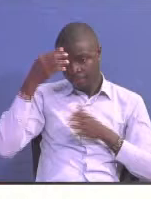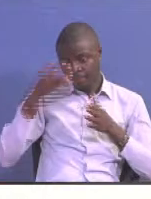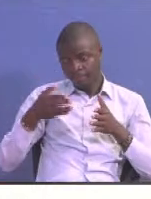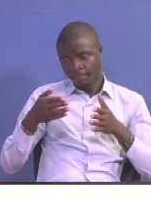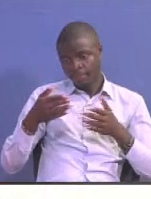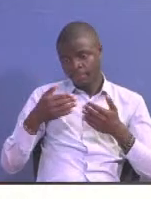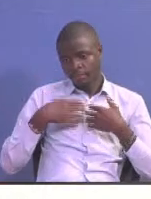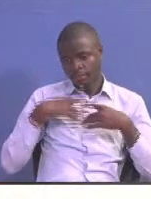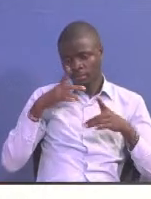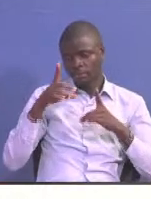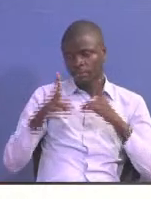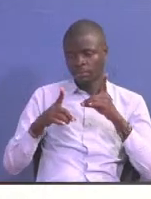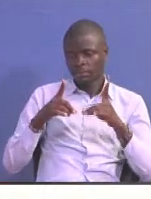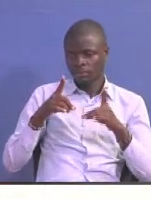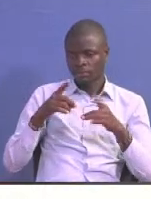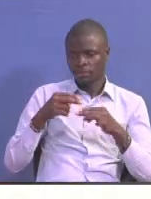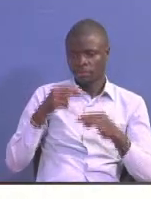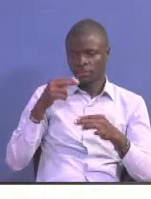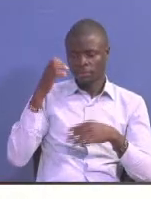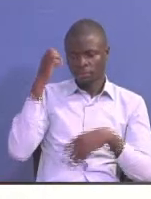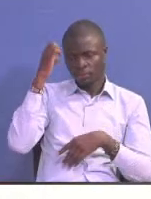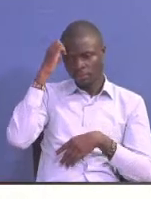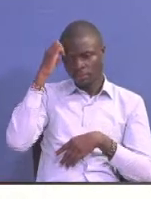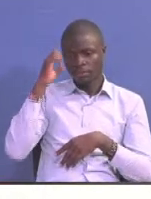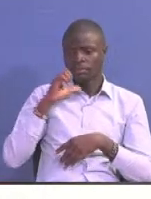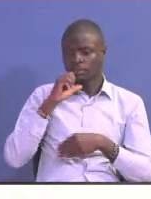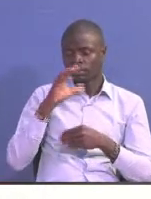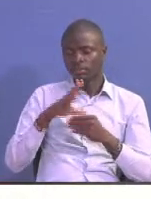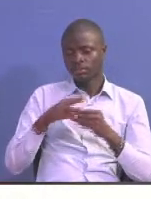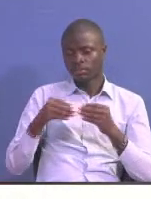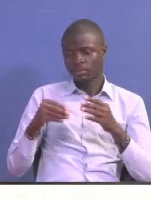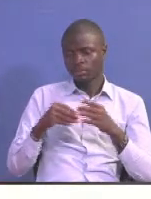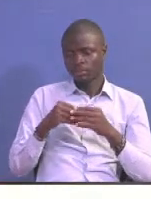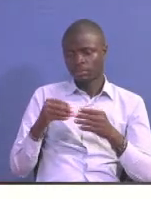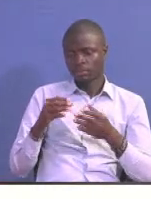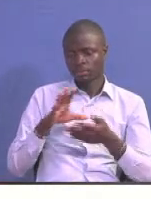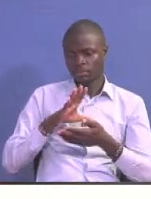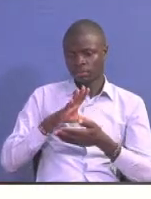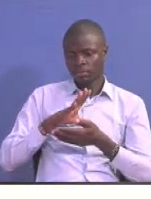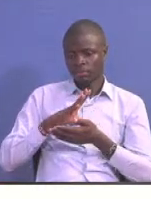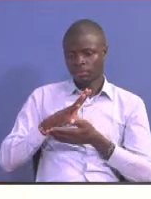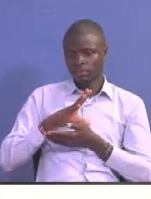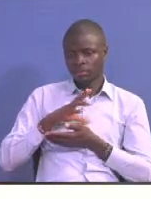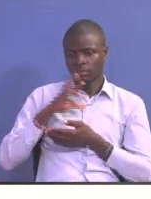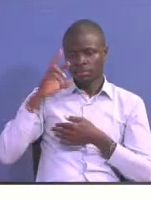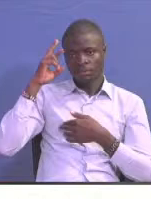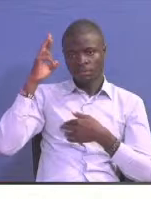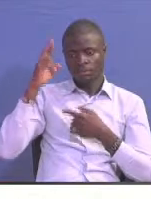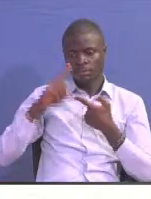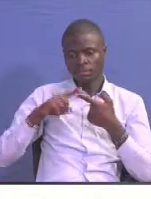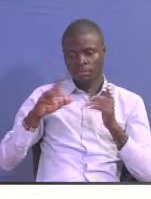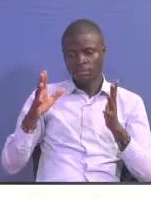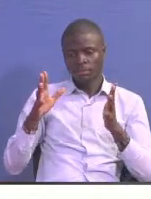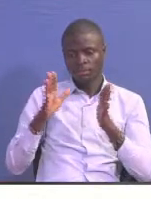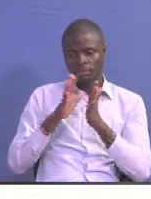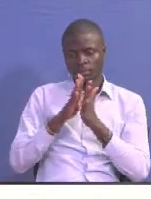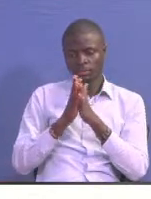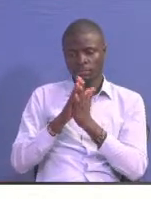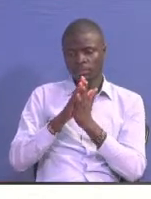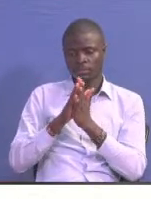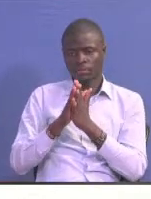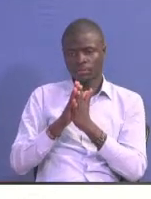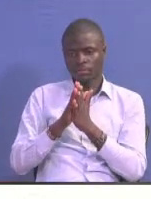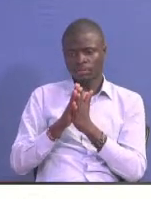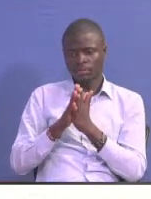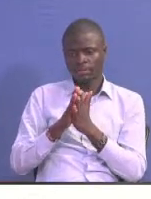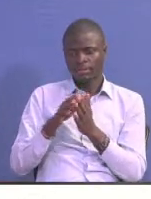discussions that higher education has not created enough reason to motivate the allocators of